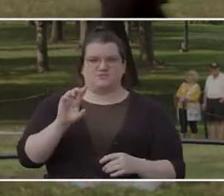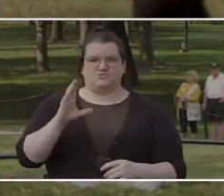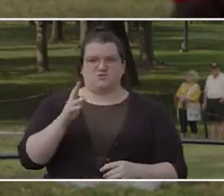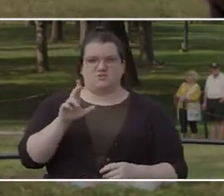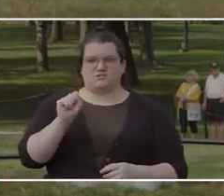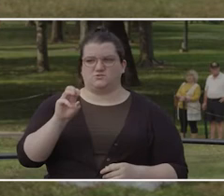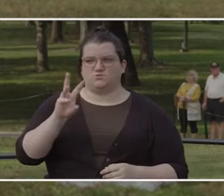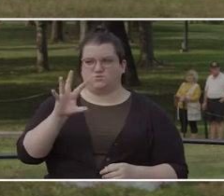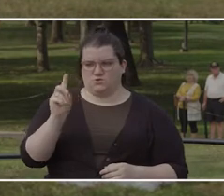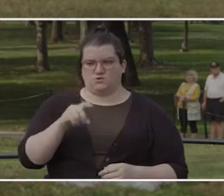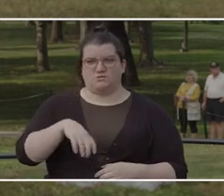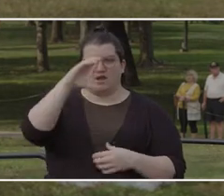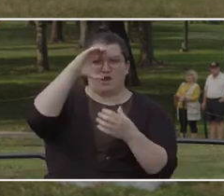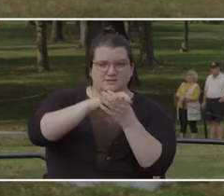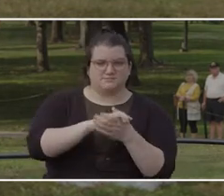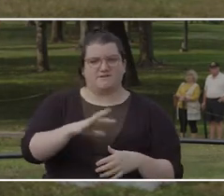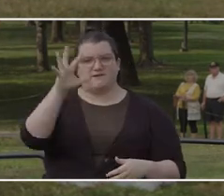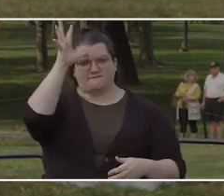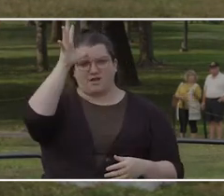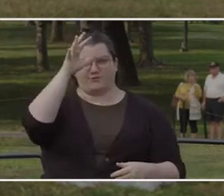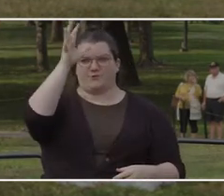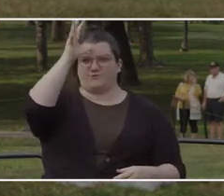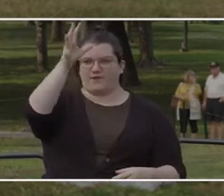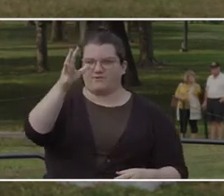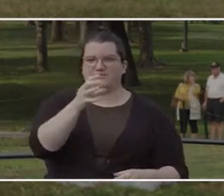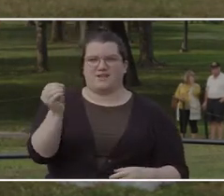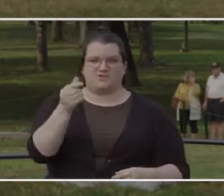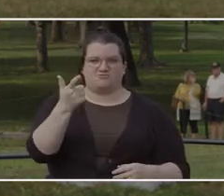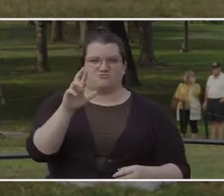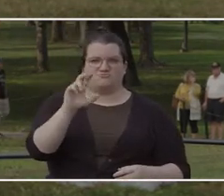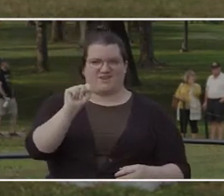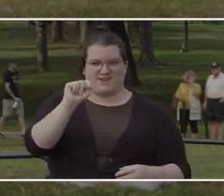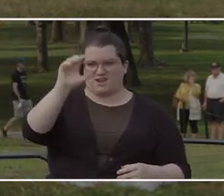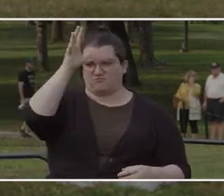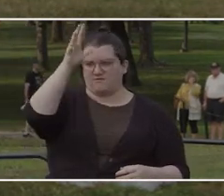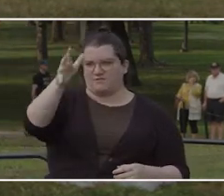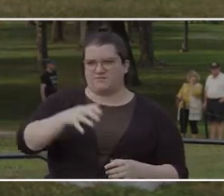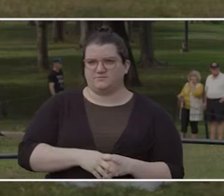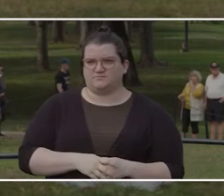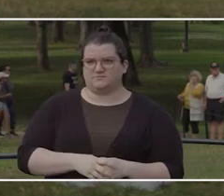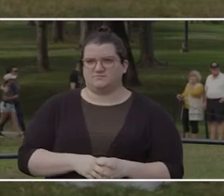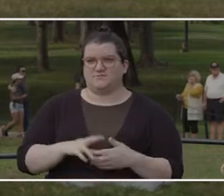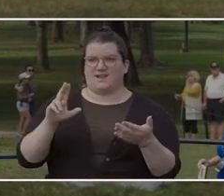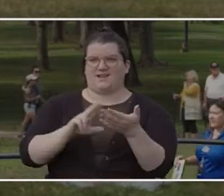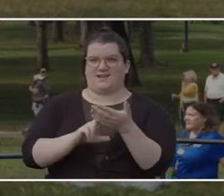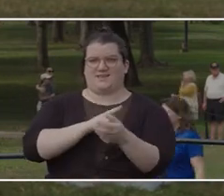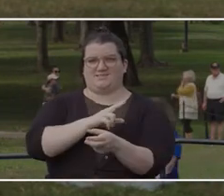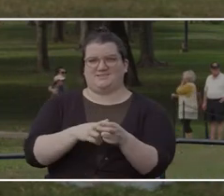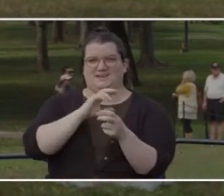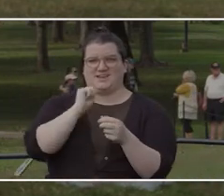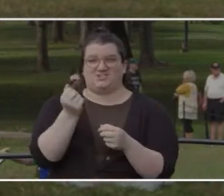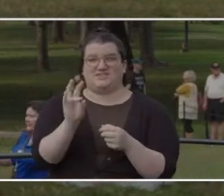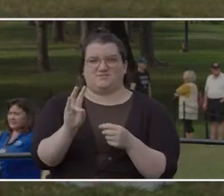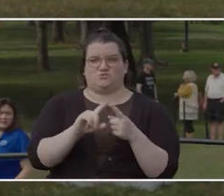husband, father, grandfather, and great-grandfather. Enlisted at age 17 to the